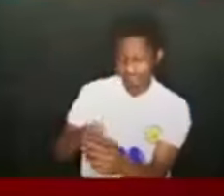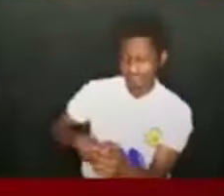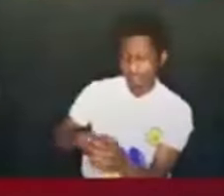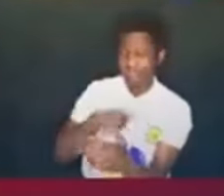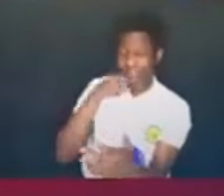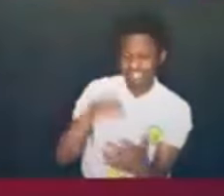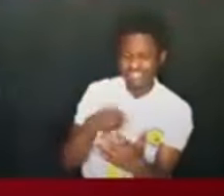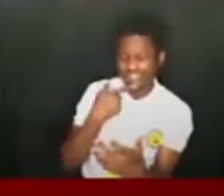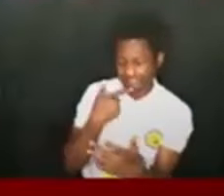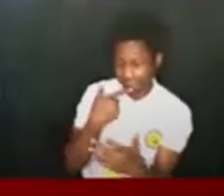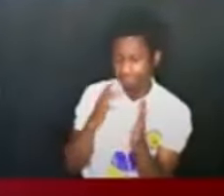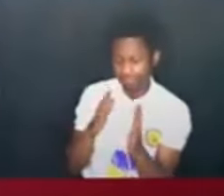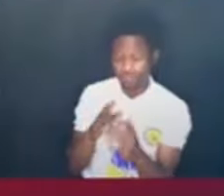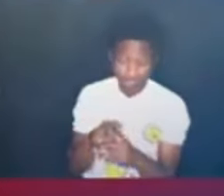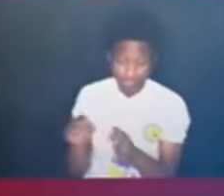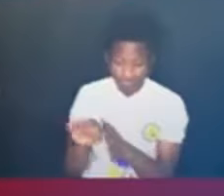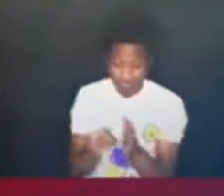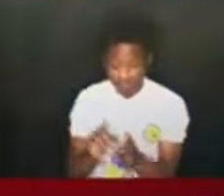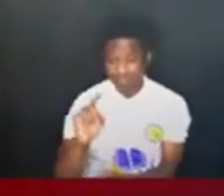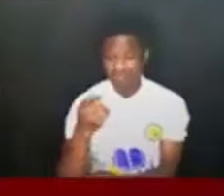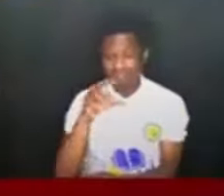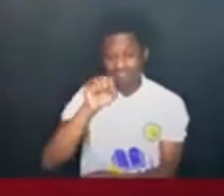said. 1 Samuel chapter